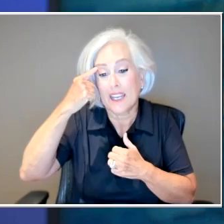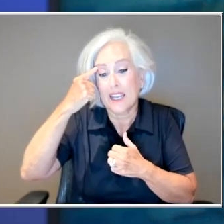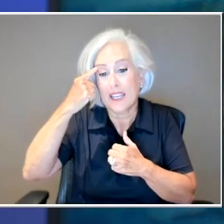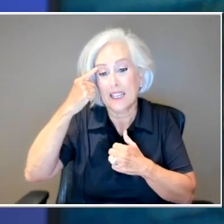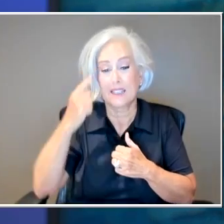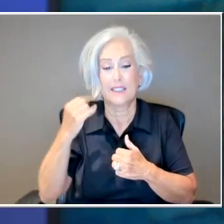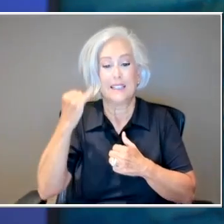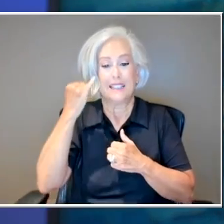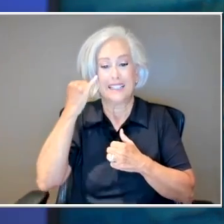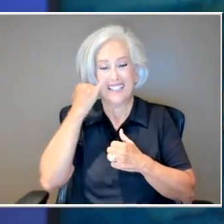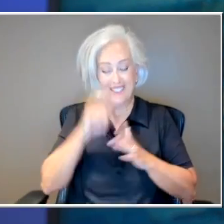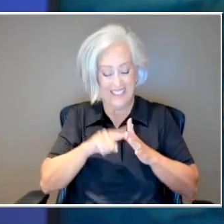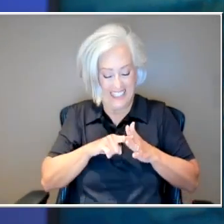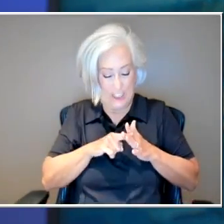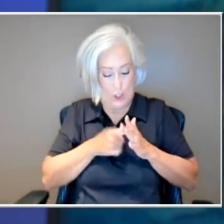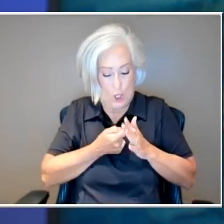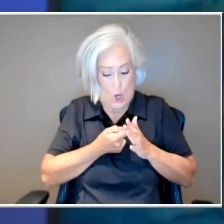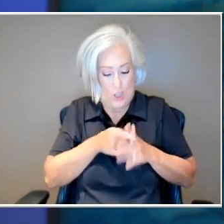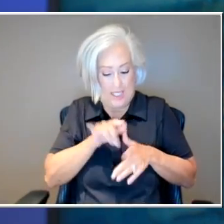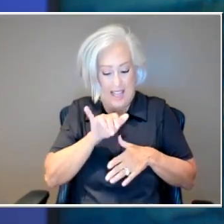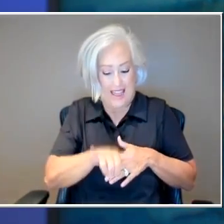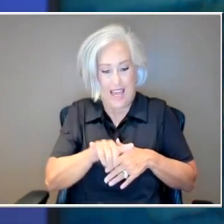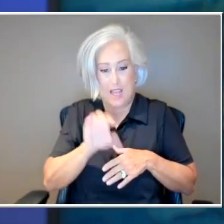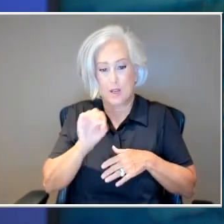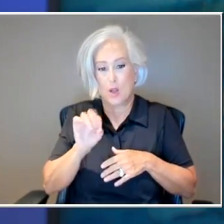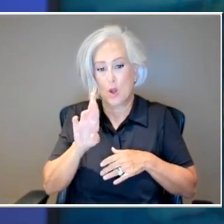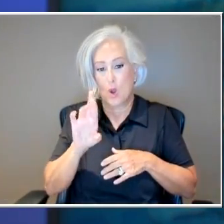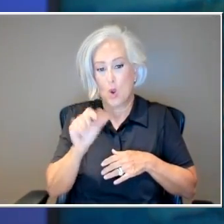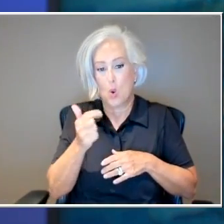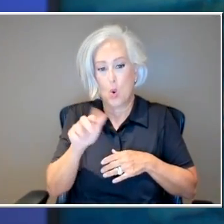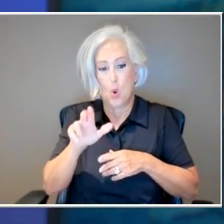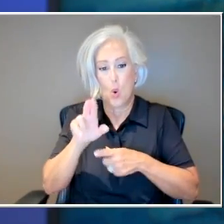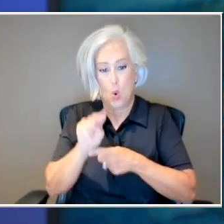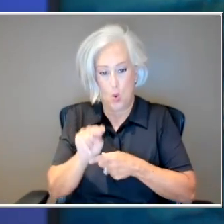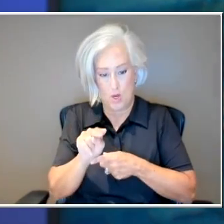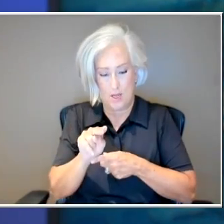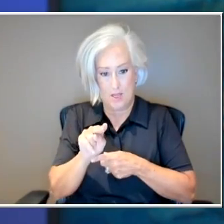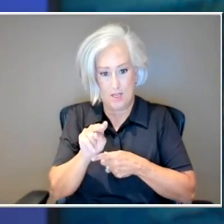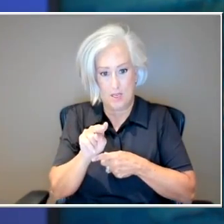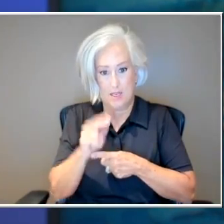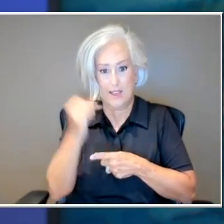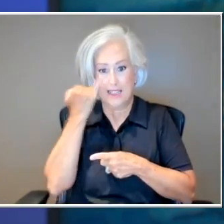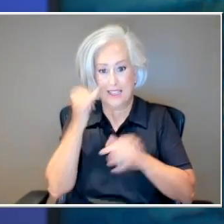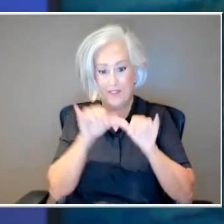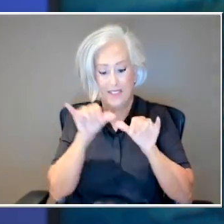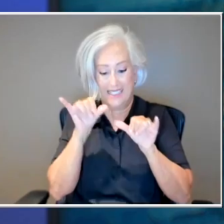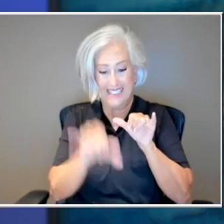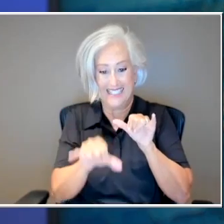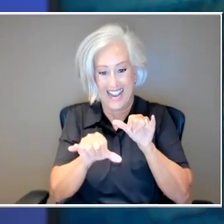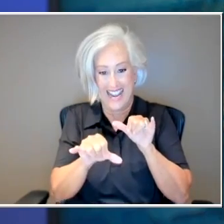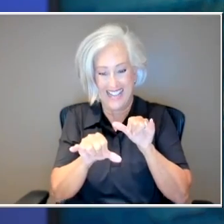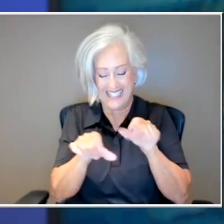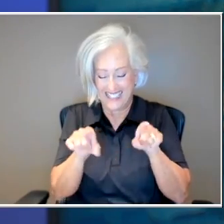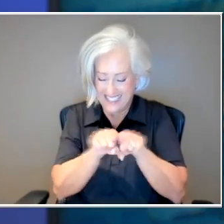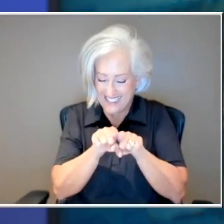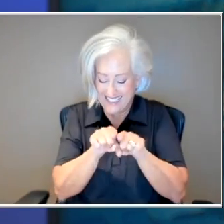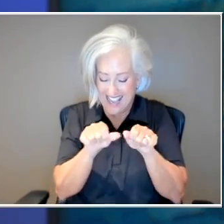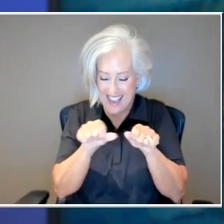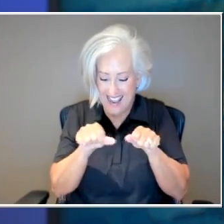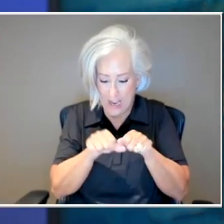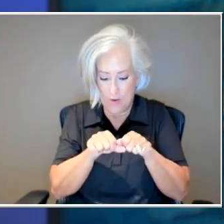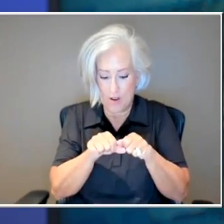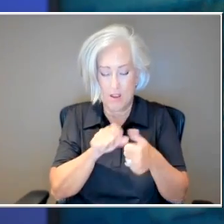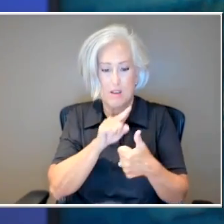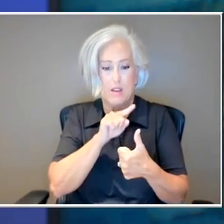that organ. So if it stays in that organ, it's usually stage 1. Okay. If it starts spreading to